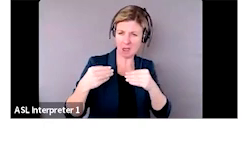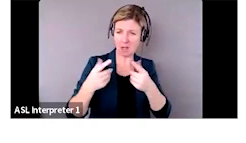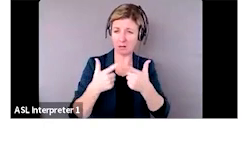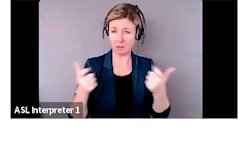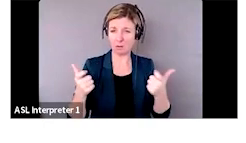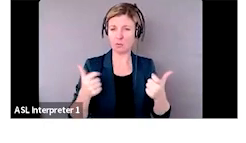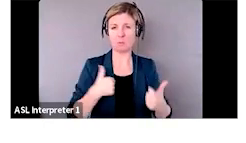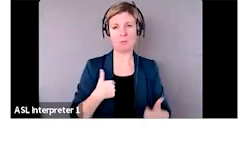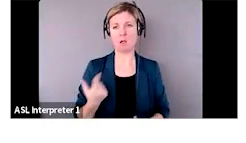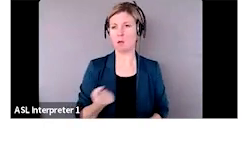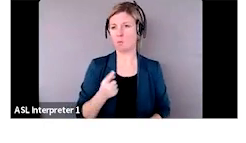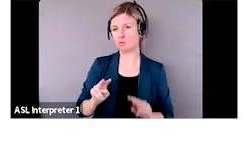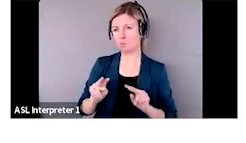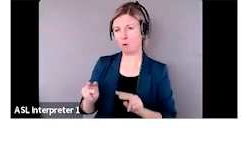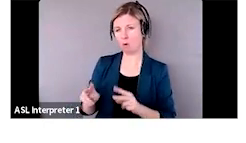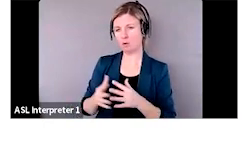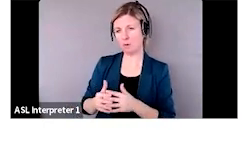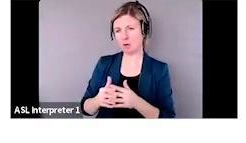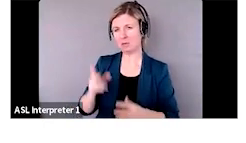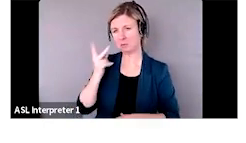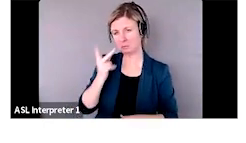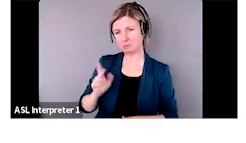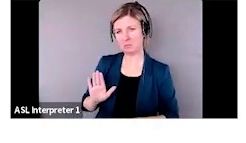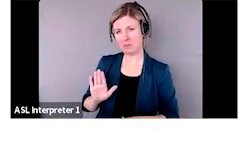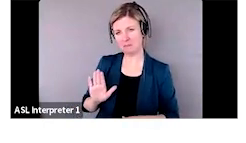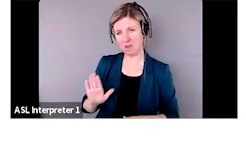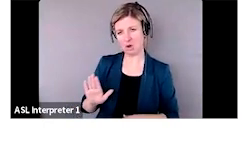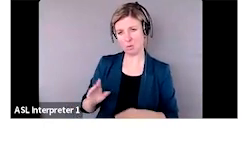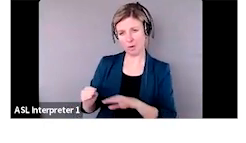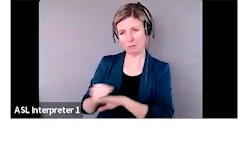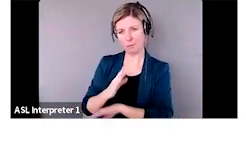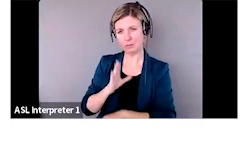because it allows us to do it with less ad dollars to start and